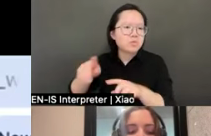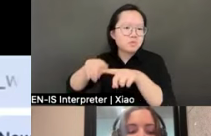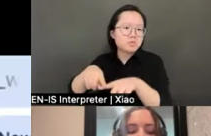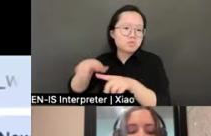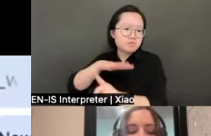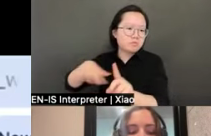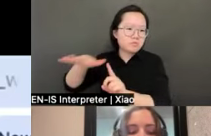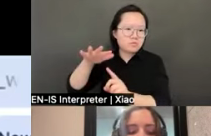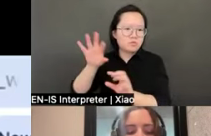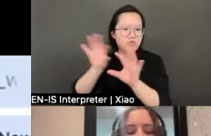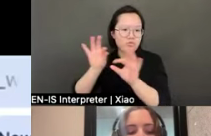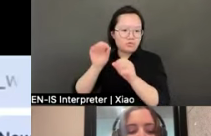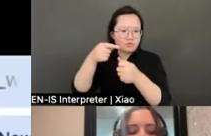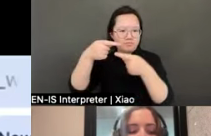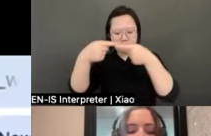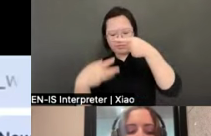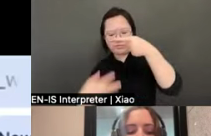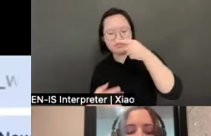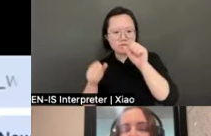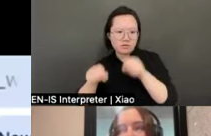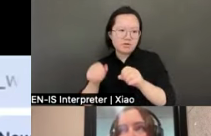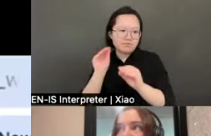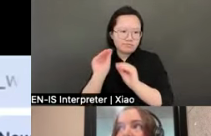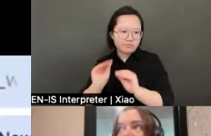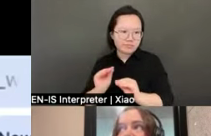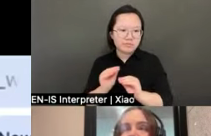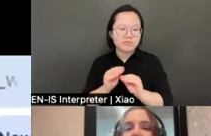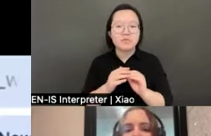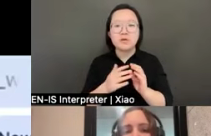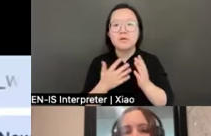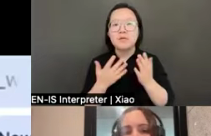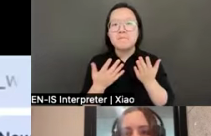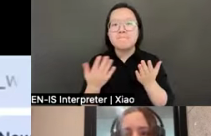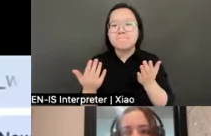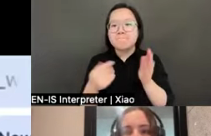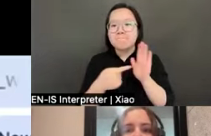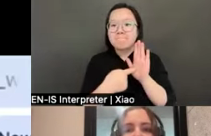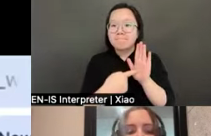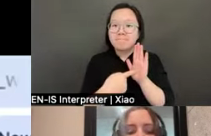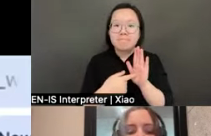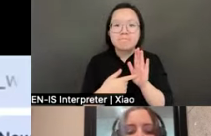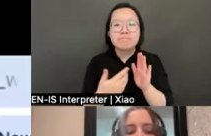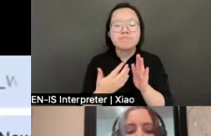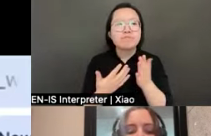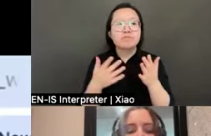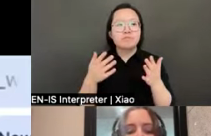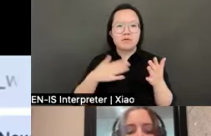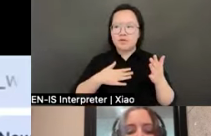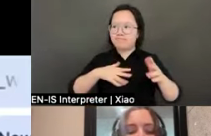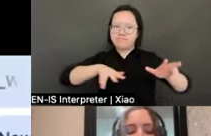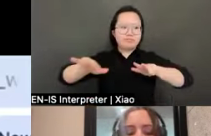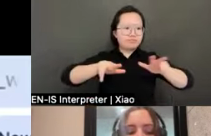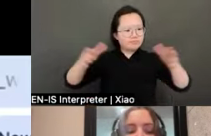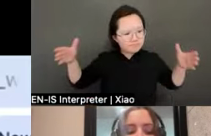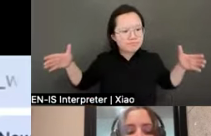And also, for example, so to illustrate this, if you organize an event and